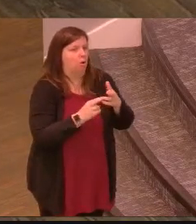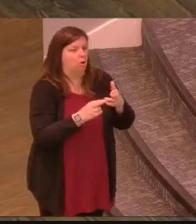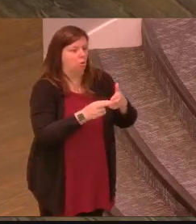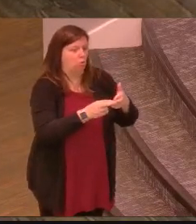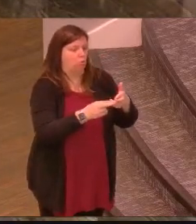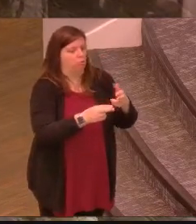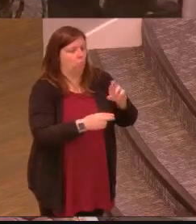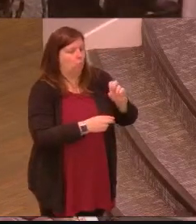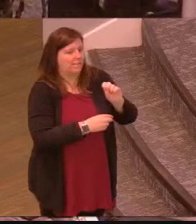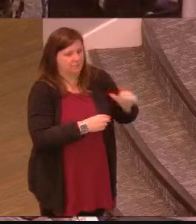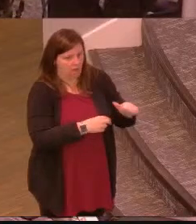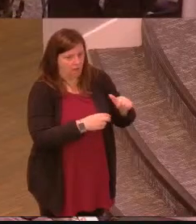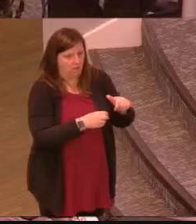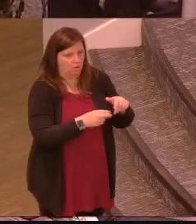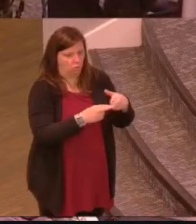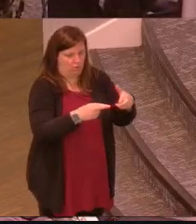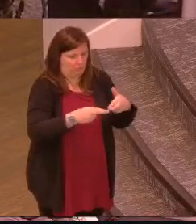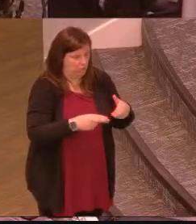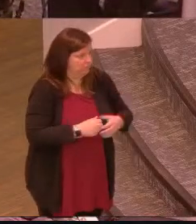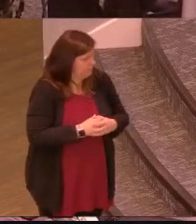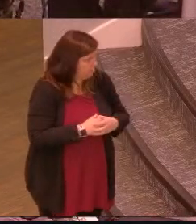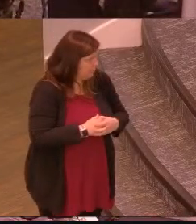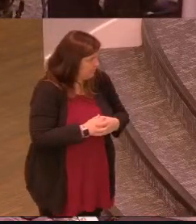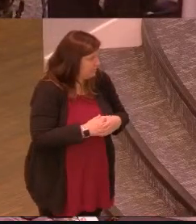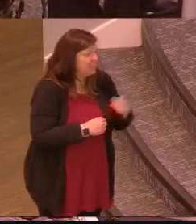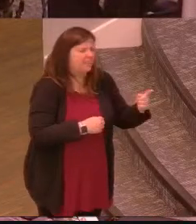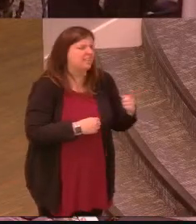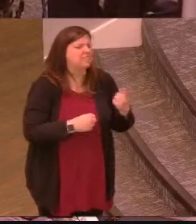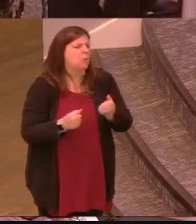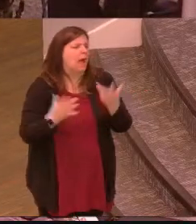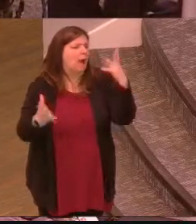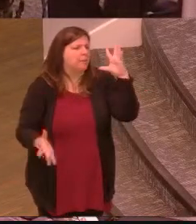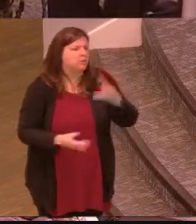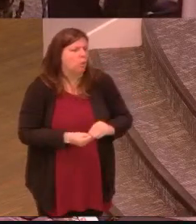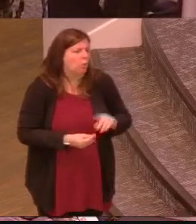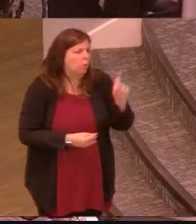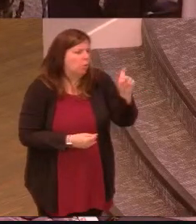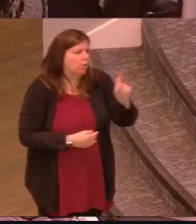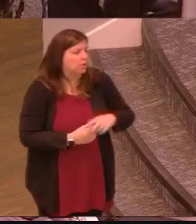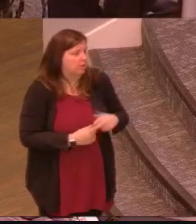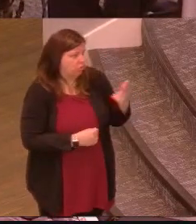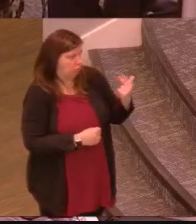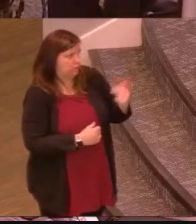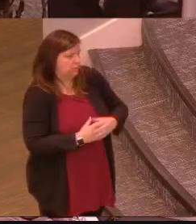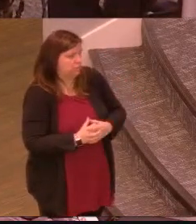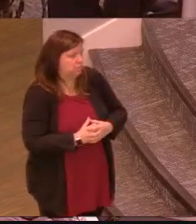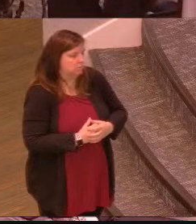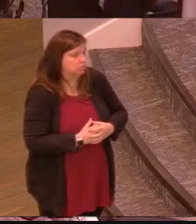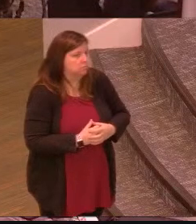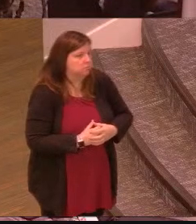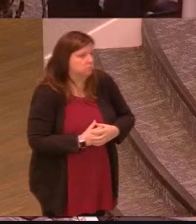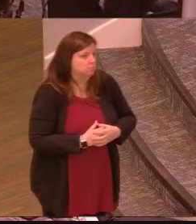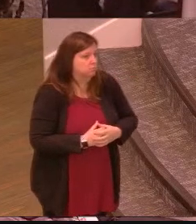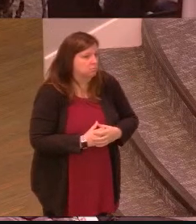And just a follow-up, third out of how many? There's 13 Okay. in our RESA